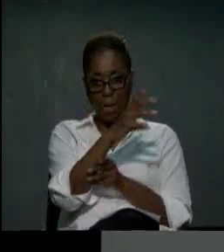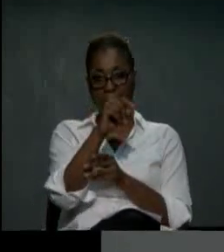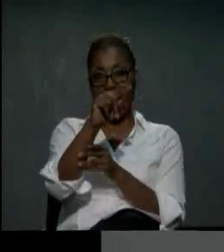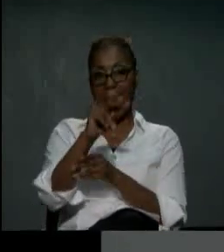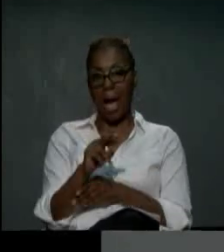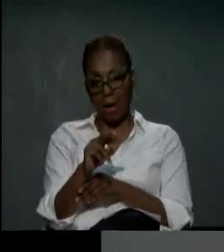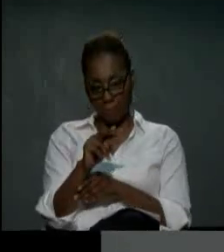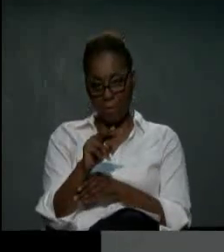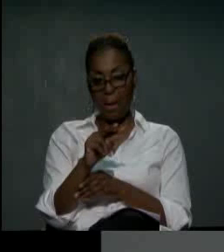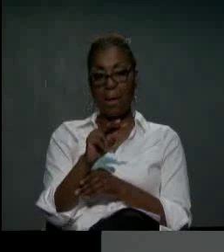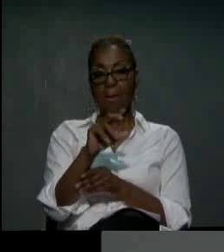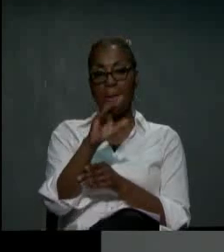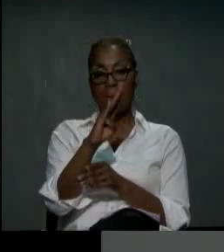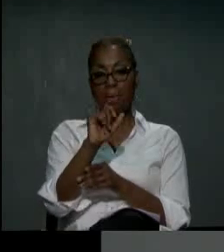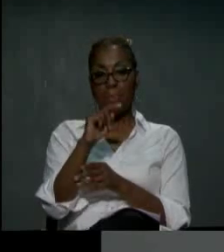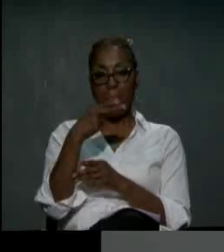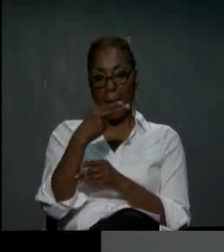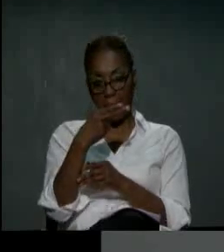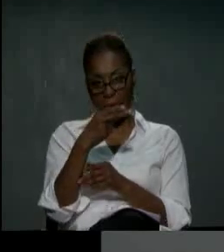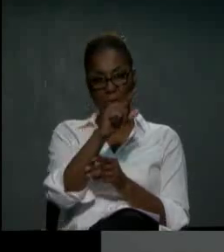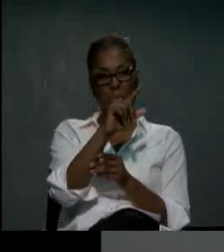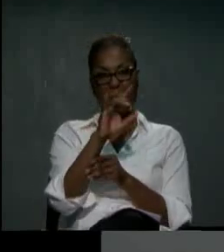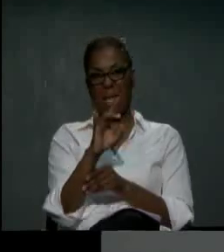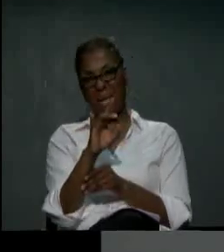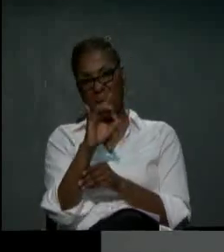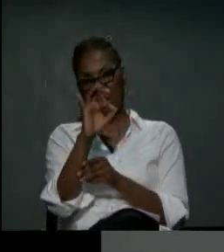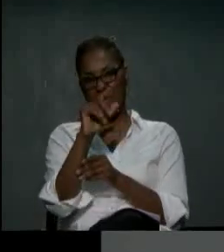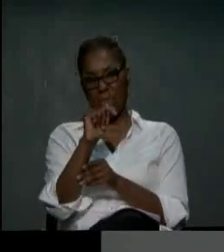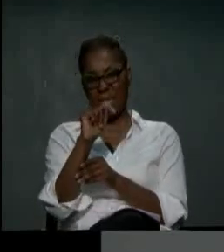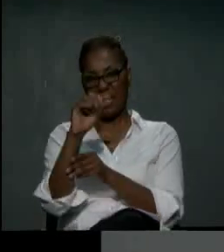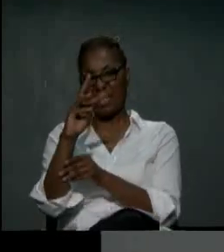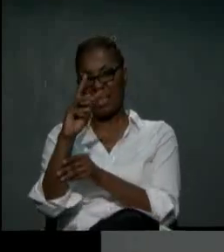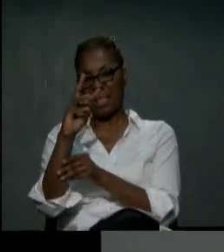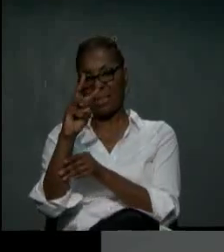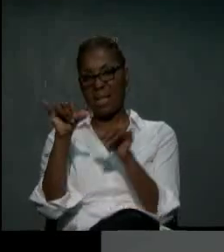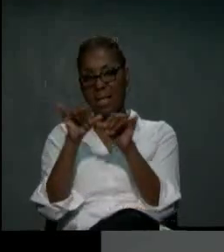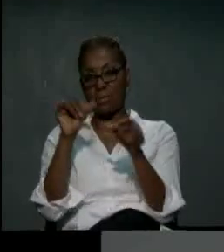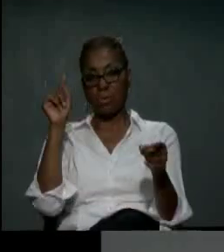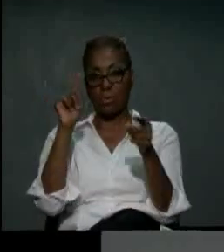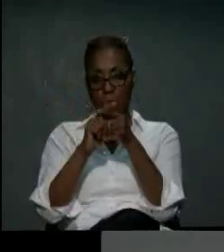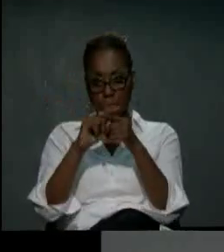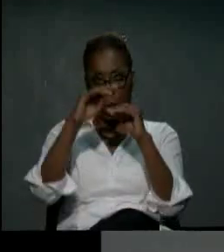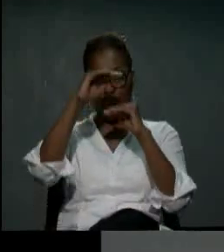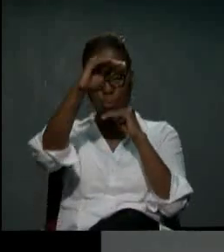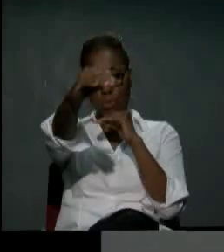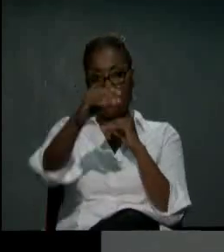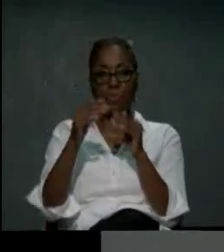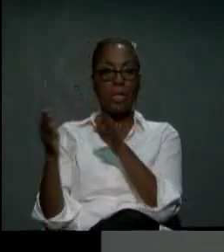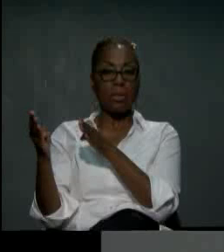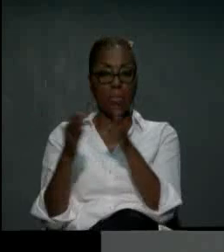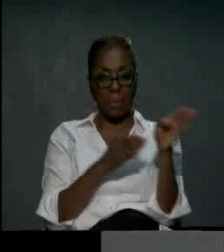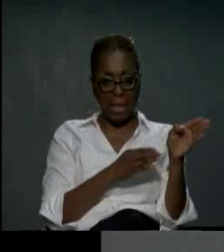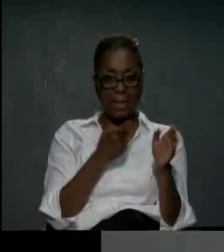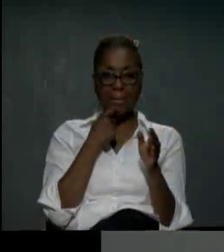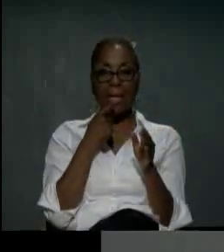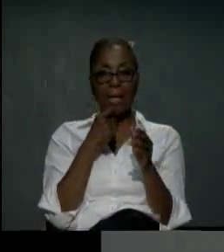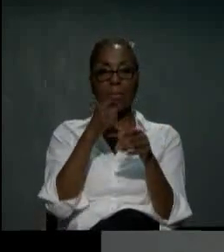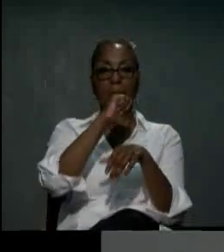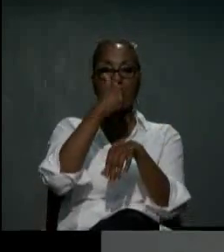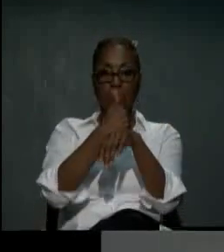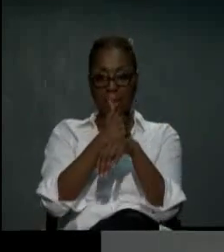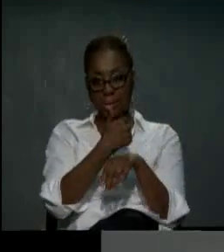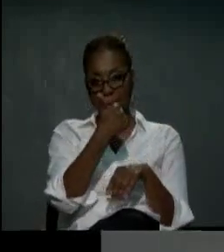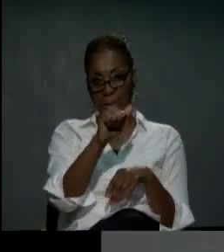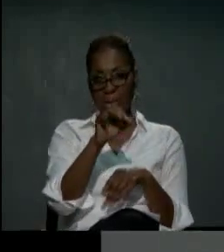powder room. The maximum building height proposed is 28 feet 6 inches to the roof ridge. The plan indicates the placement of a 10-foot